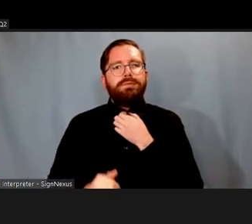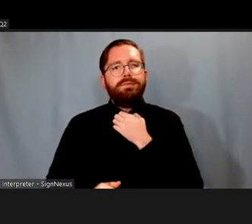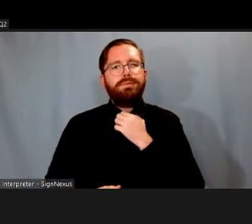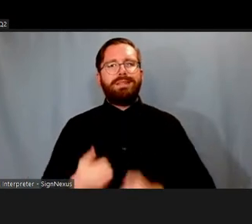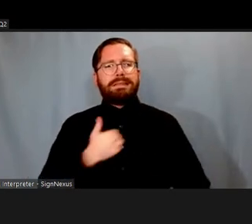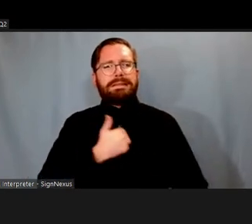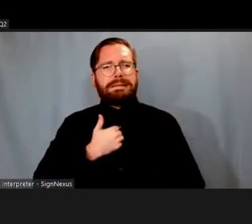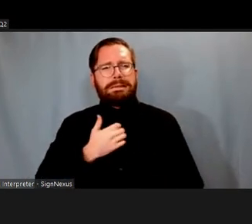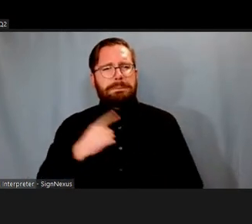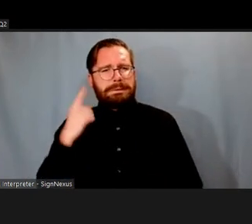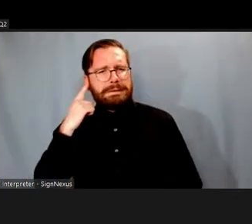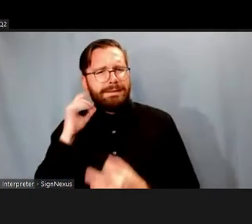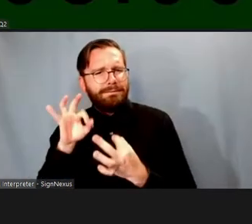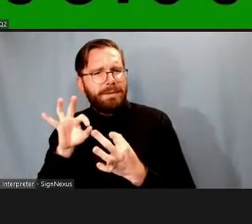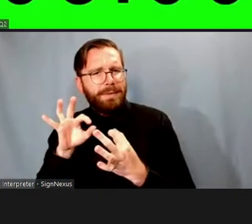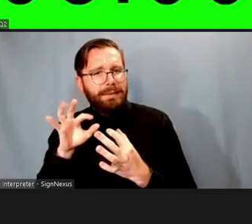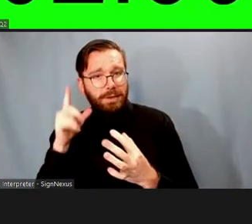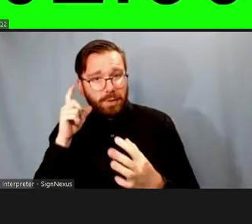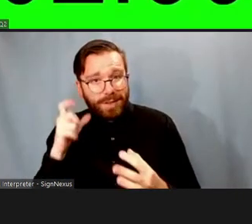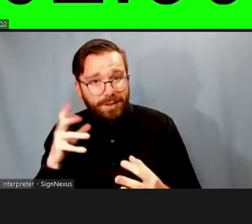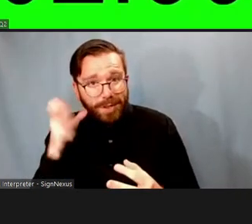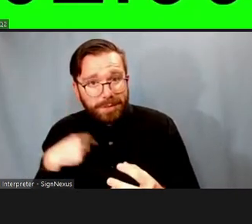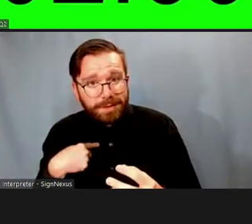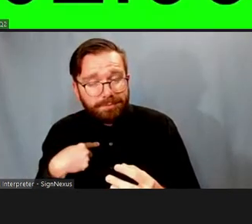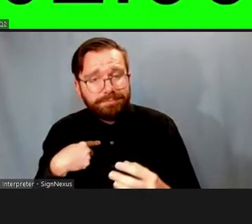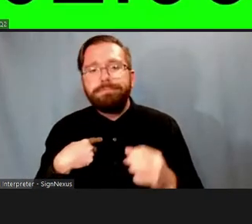can you hear me yes we can